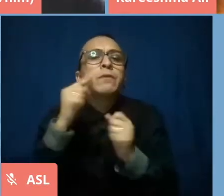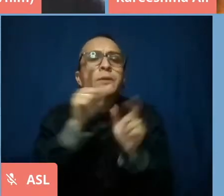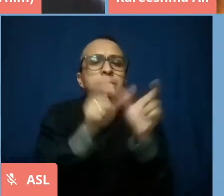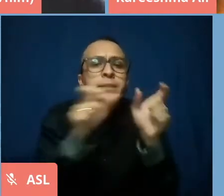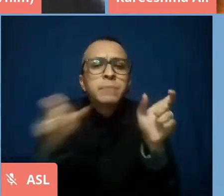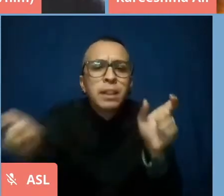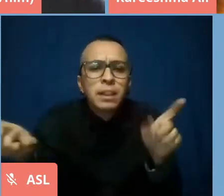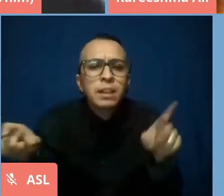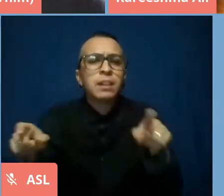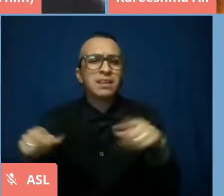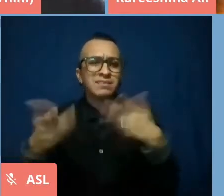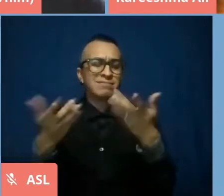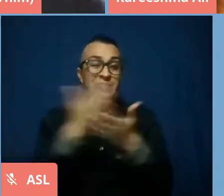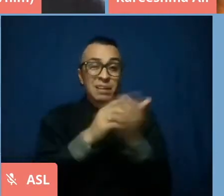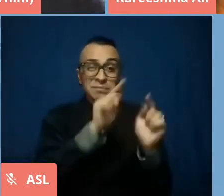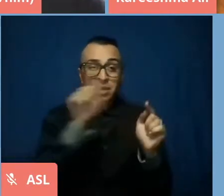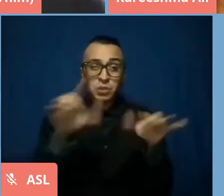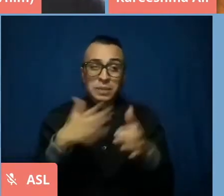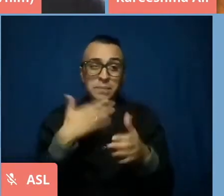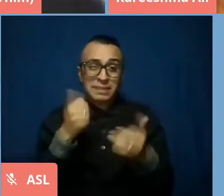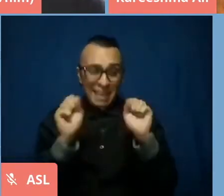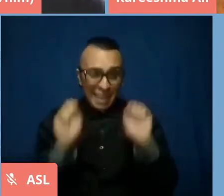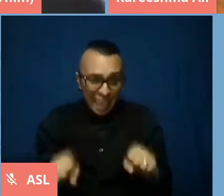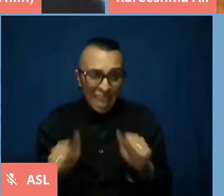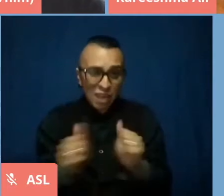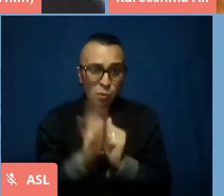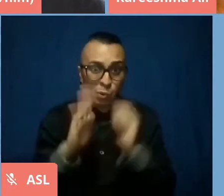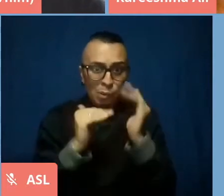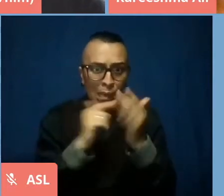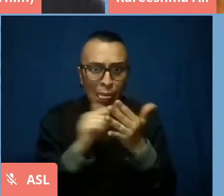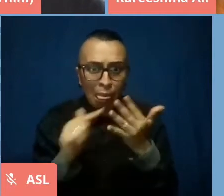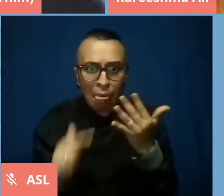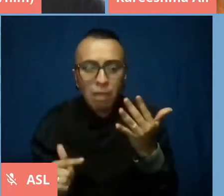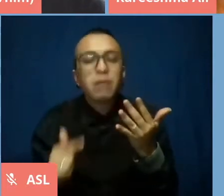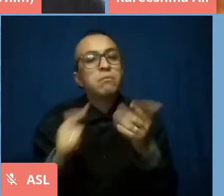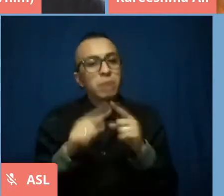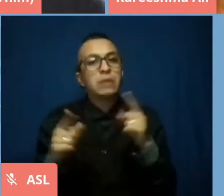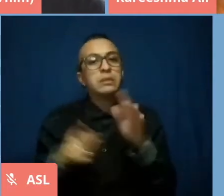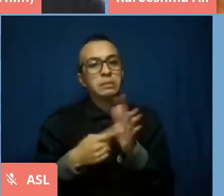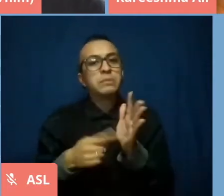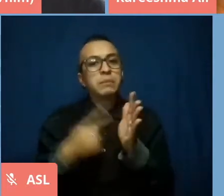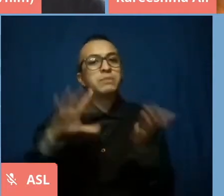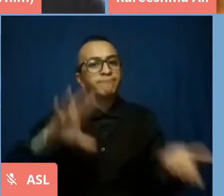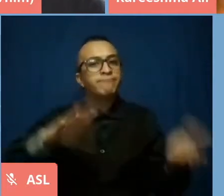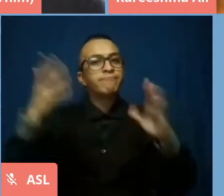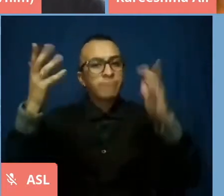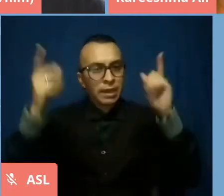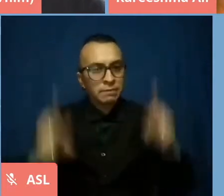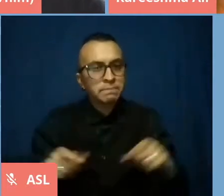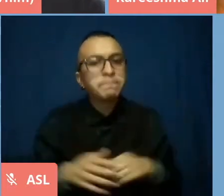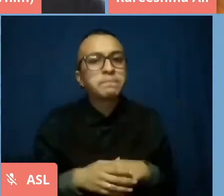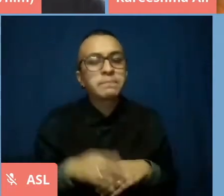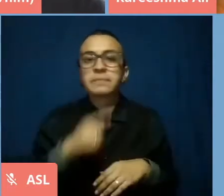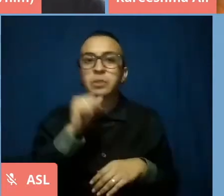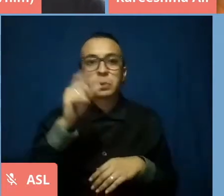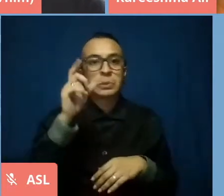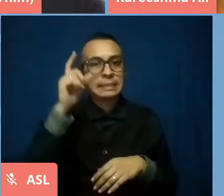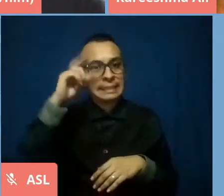Individuals are doing the best they can with what they have, but things happen. And I don't think we've